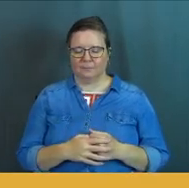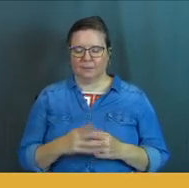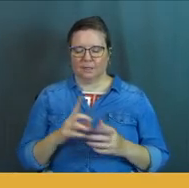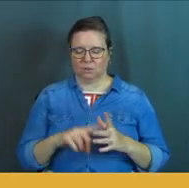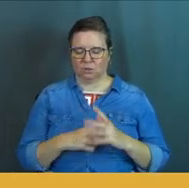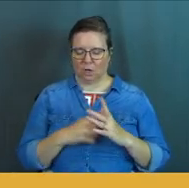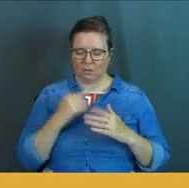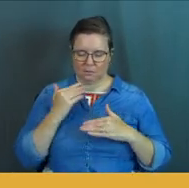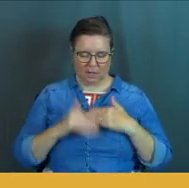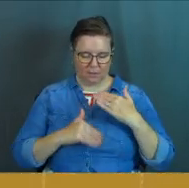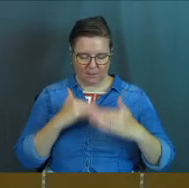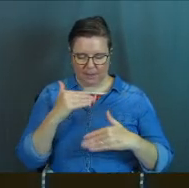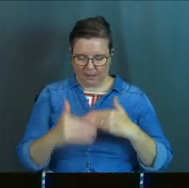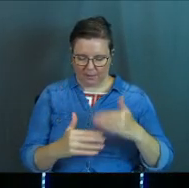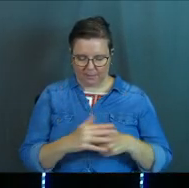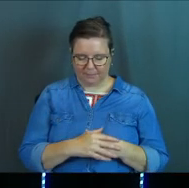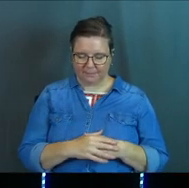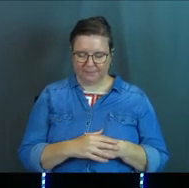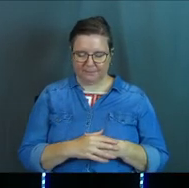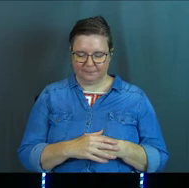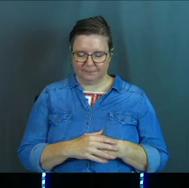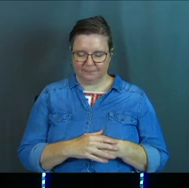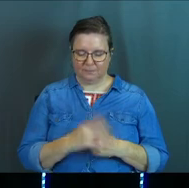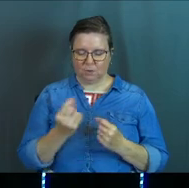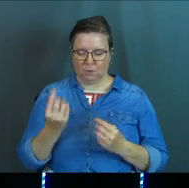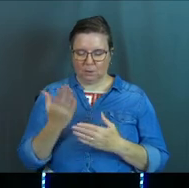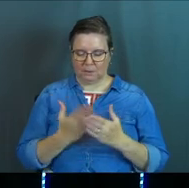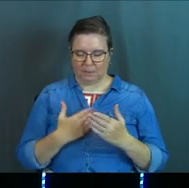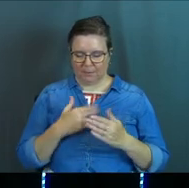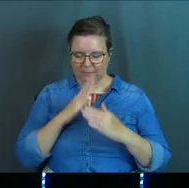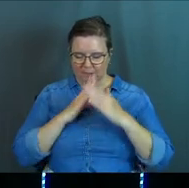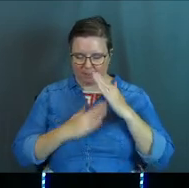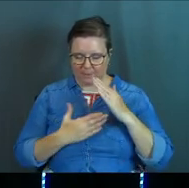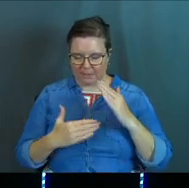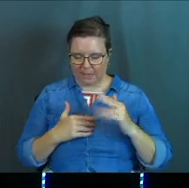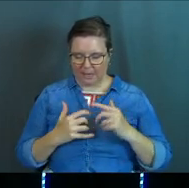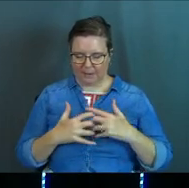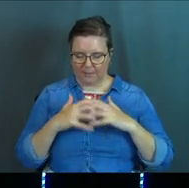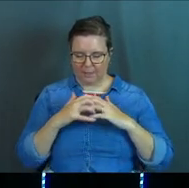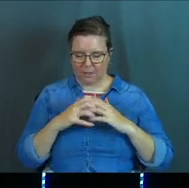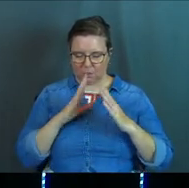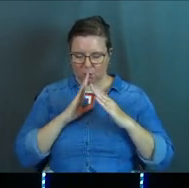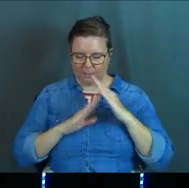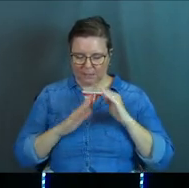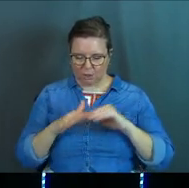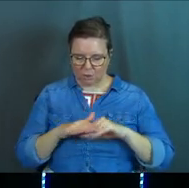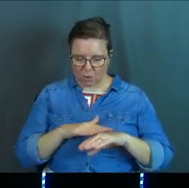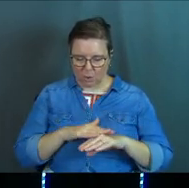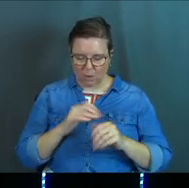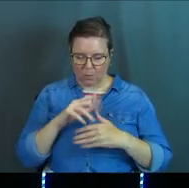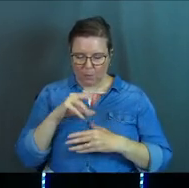Get us started down the path, doing some of these humble things, and build humility